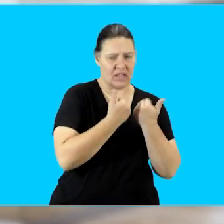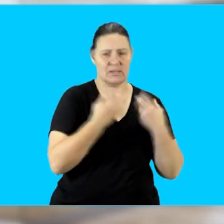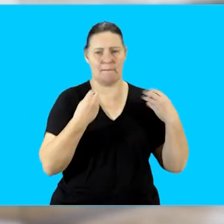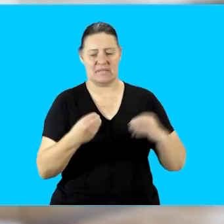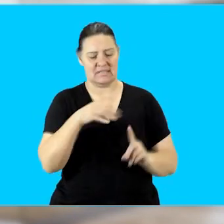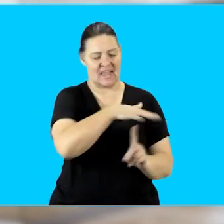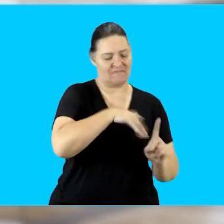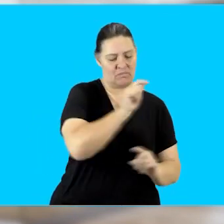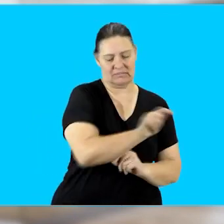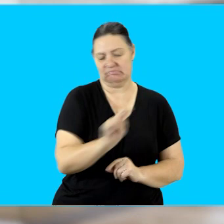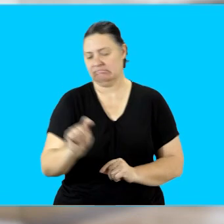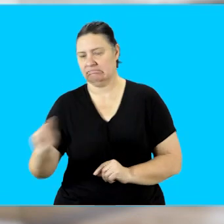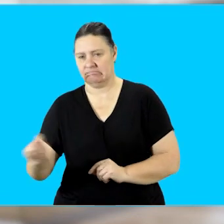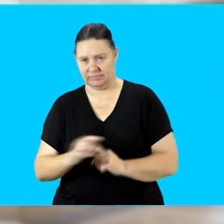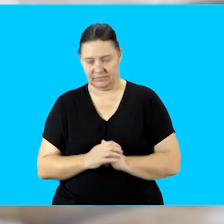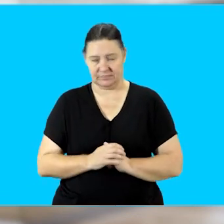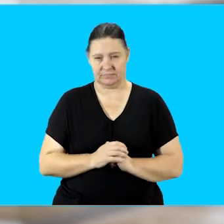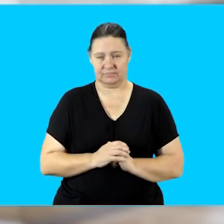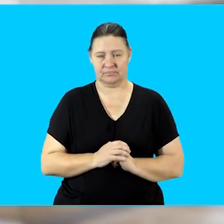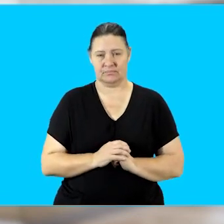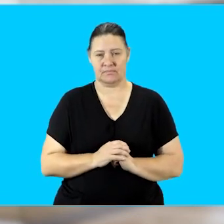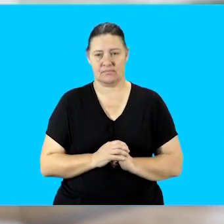business environments.